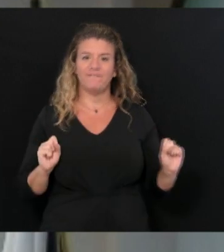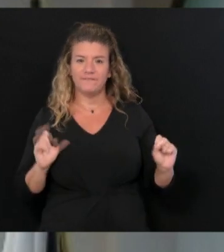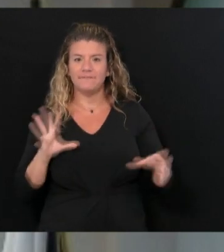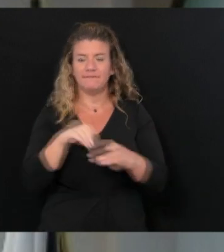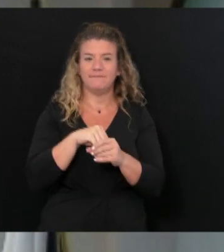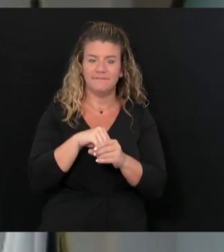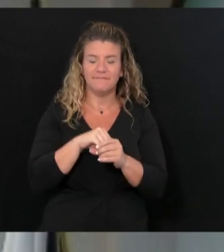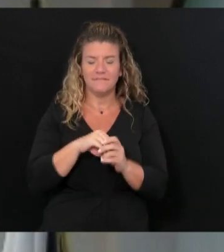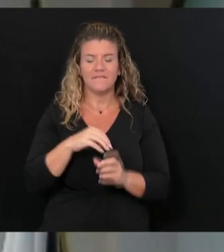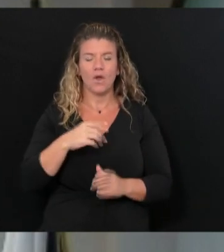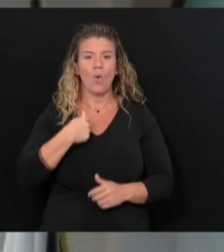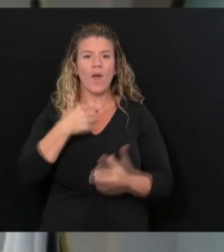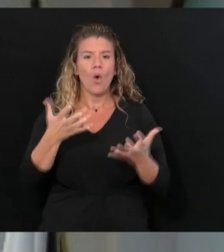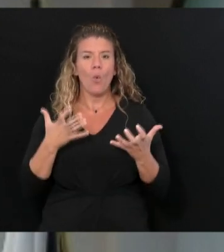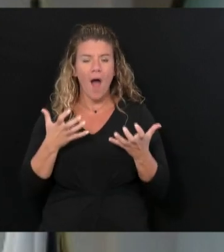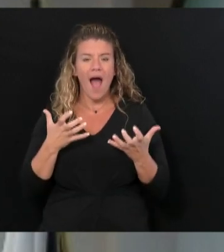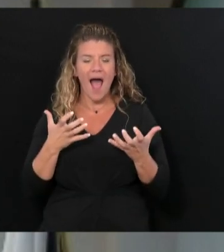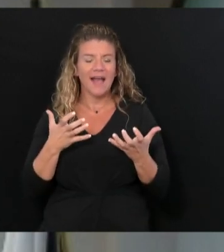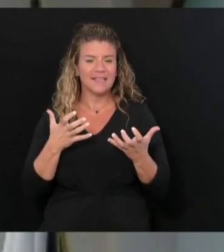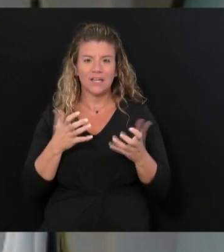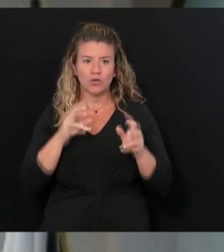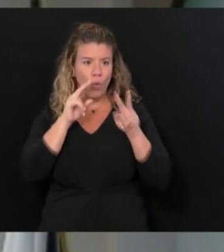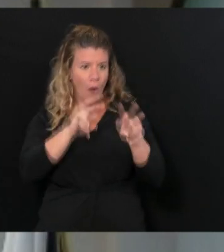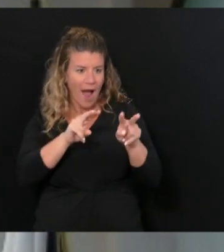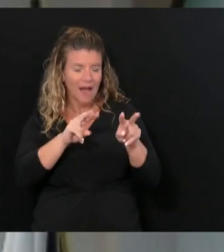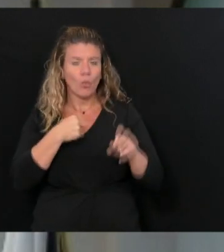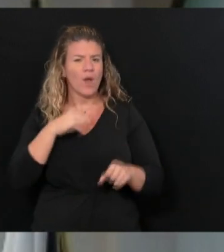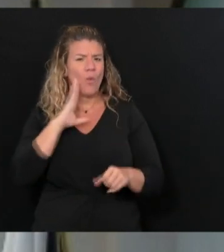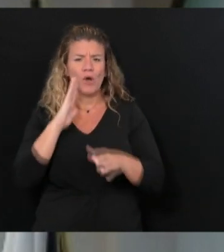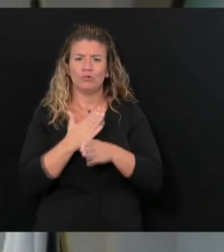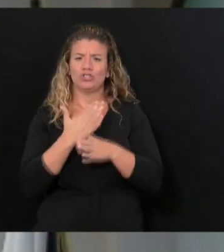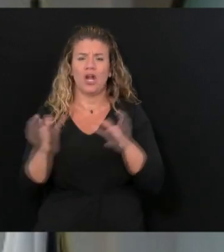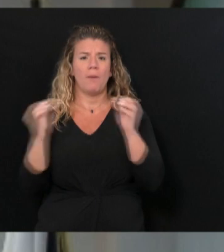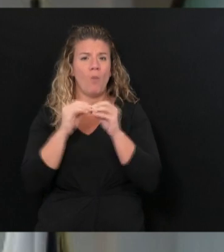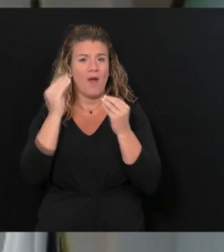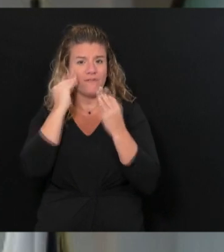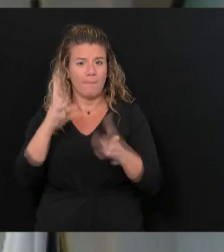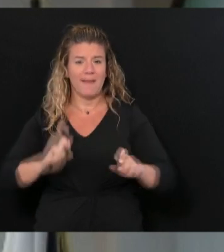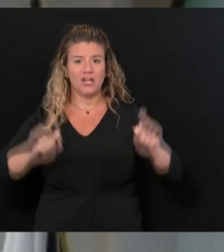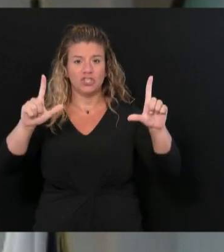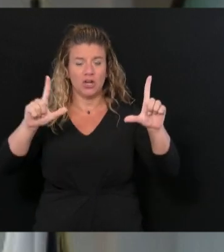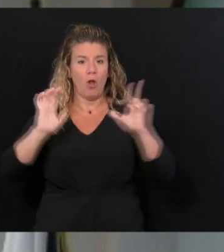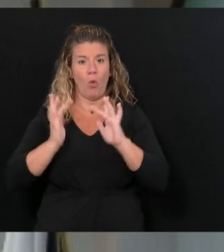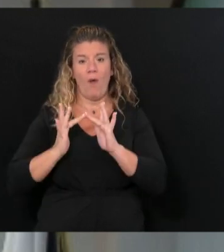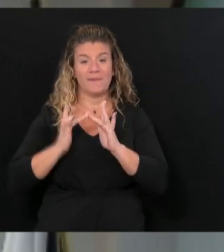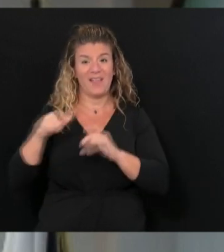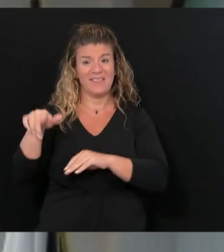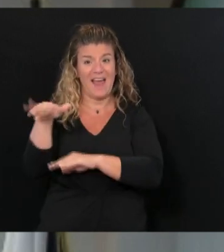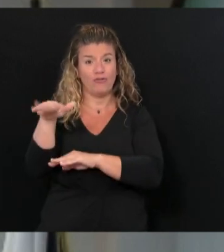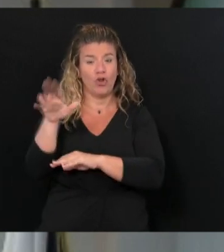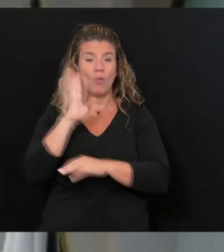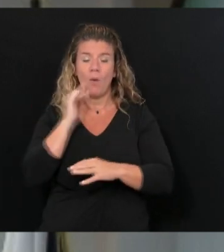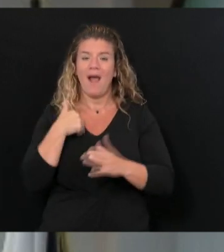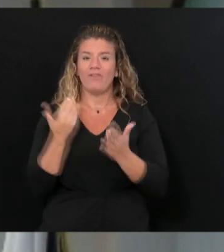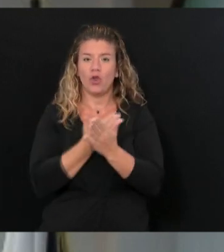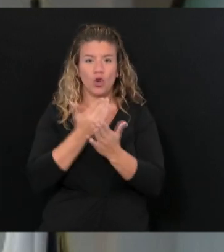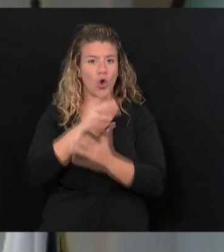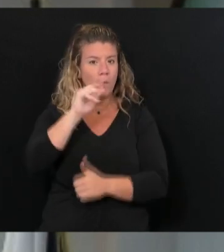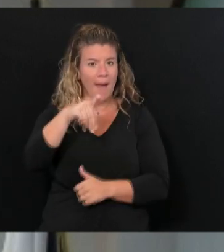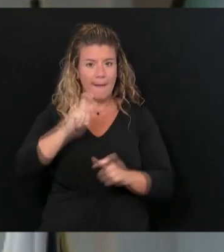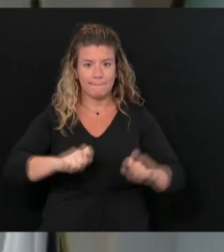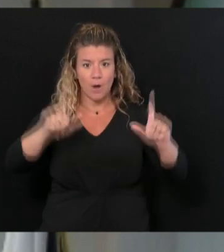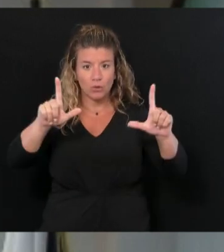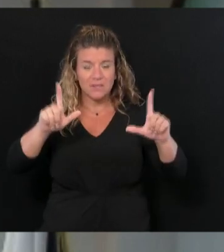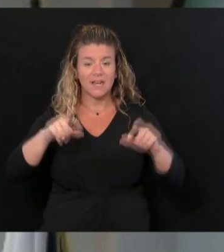to have more information on the website this afternoon. We'll have that as quickly as possible, have a new map up. We also have a